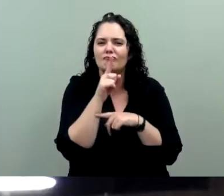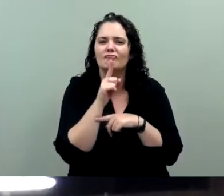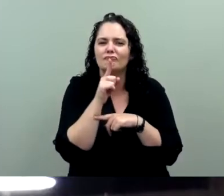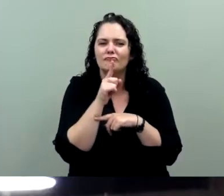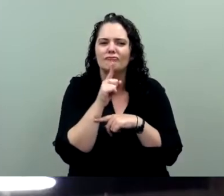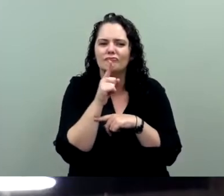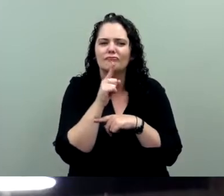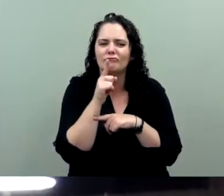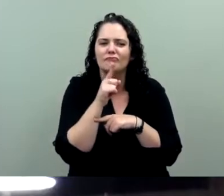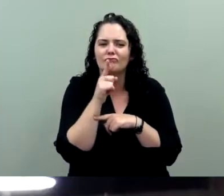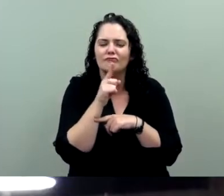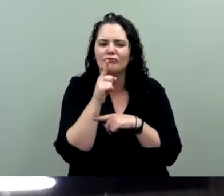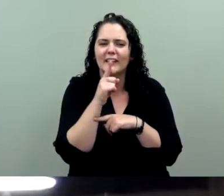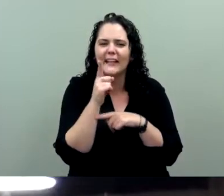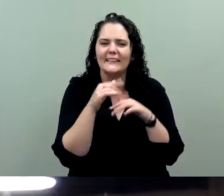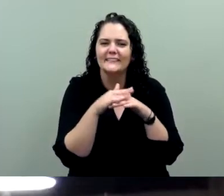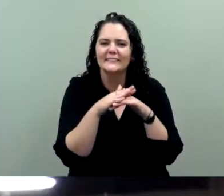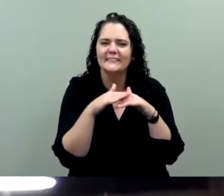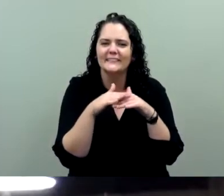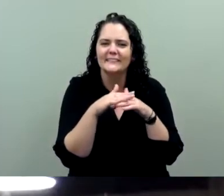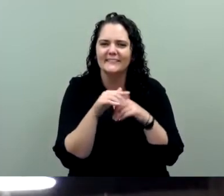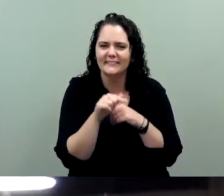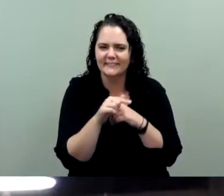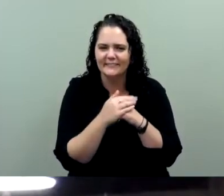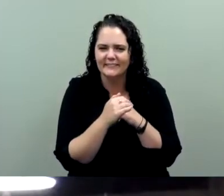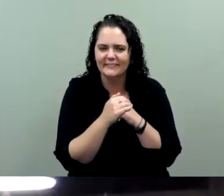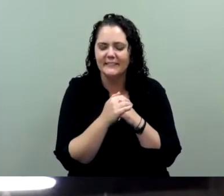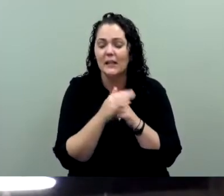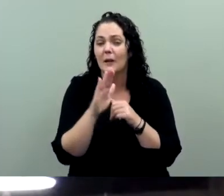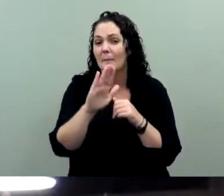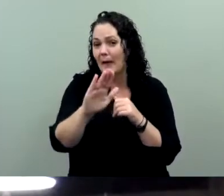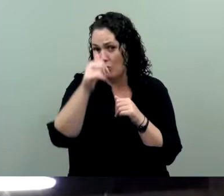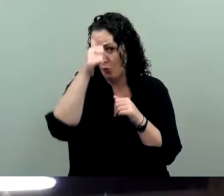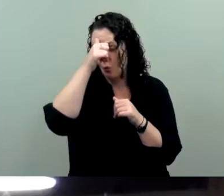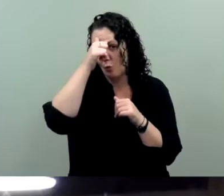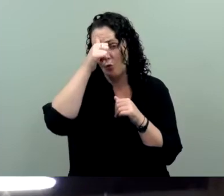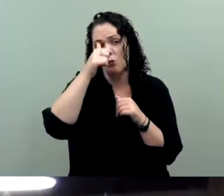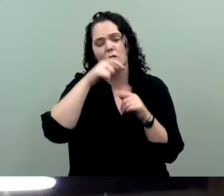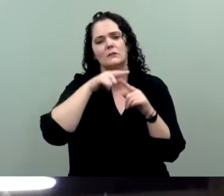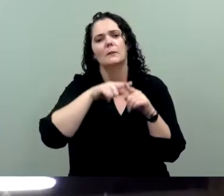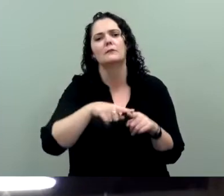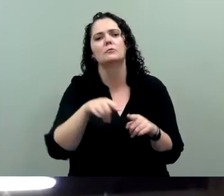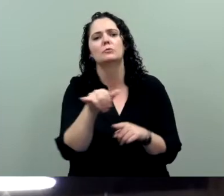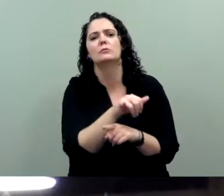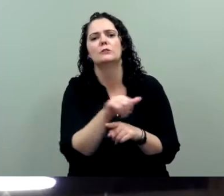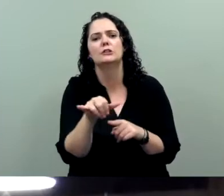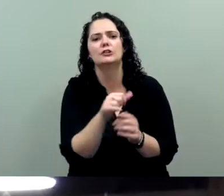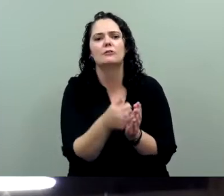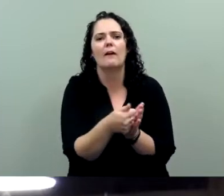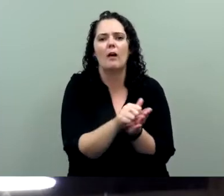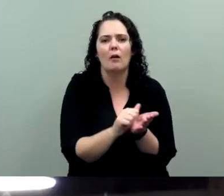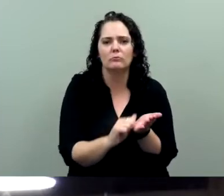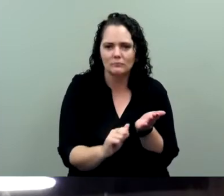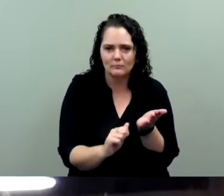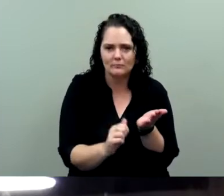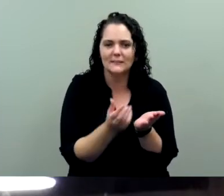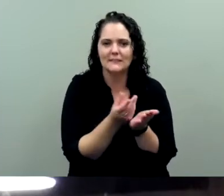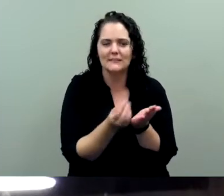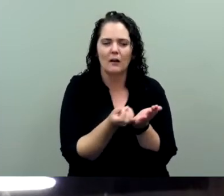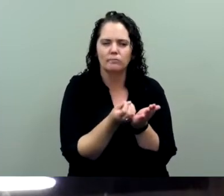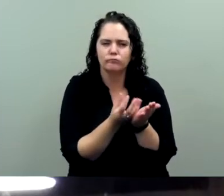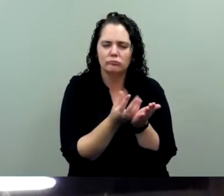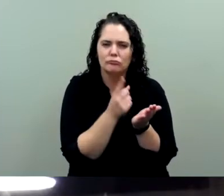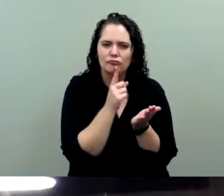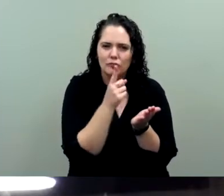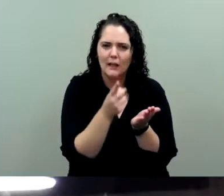gorgeous. It goes on, depending on the type of avocado, some will get a little bit redder, some will get a little bit